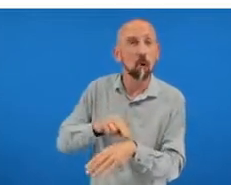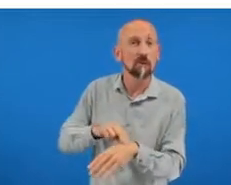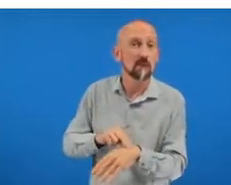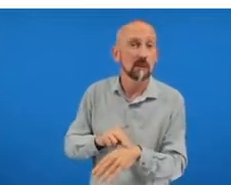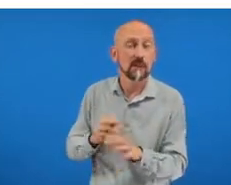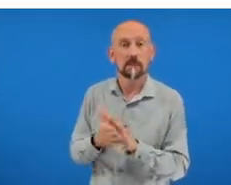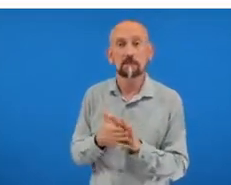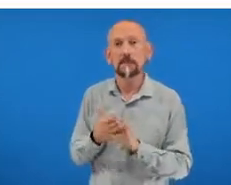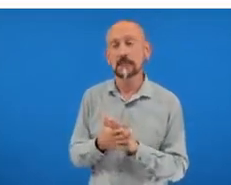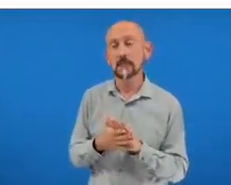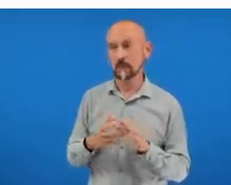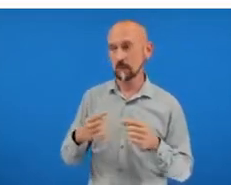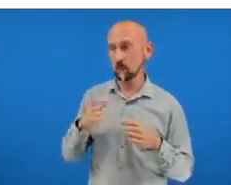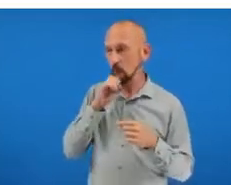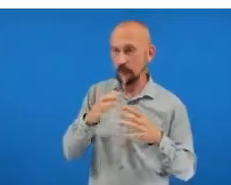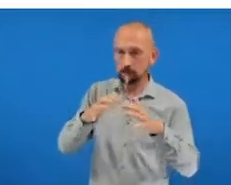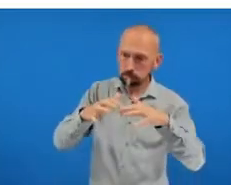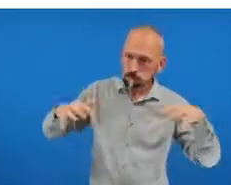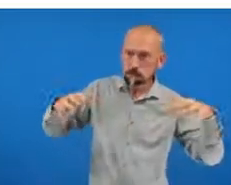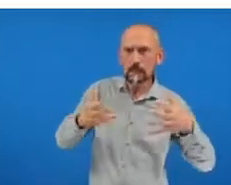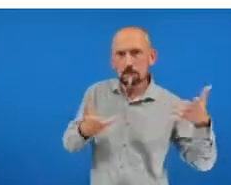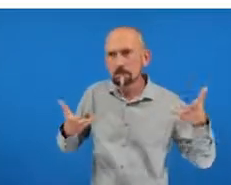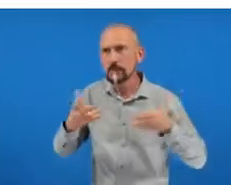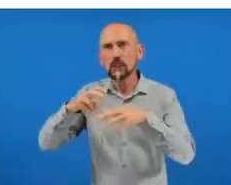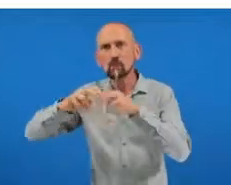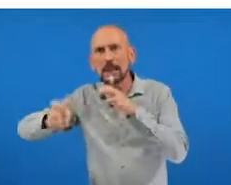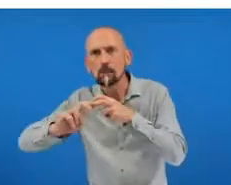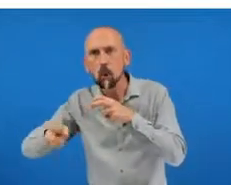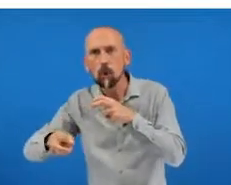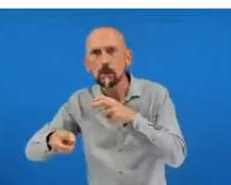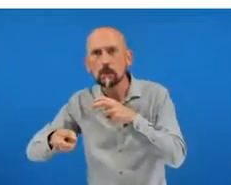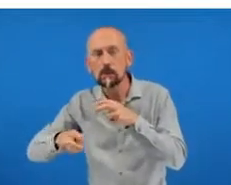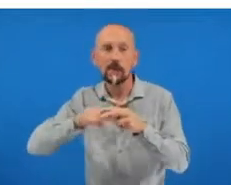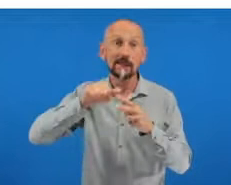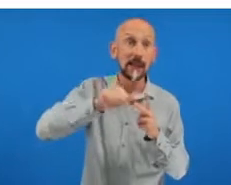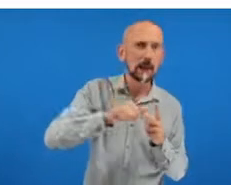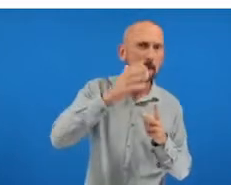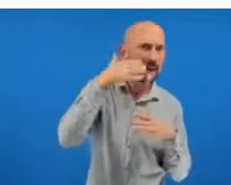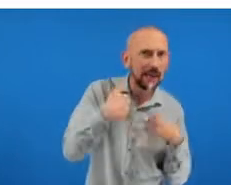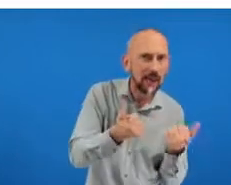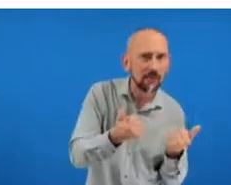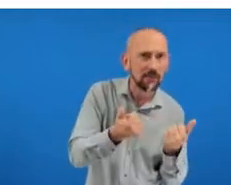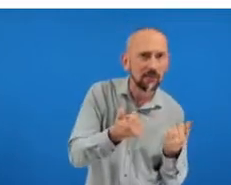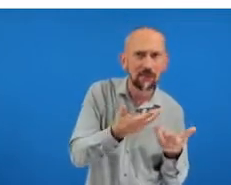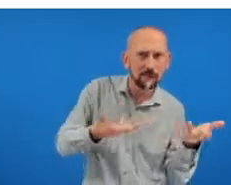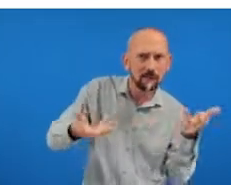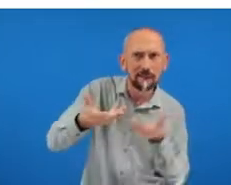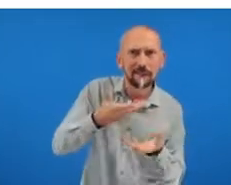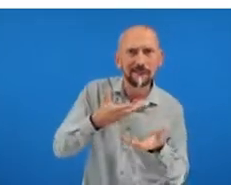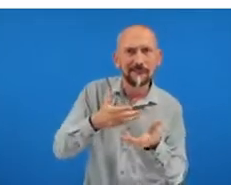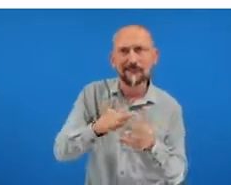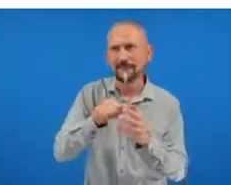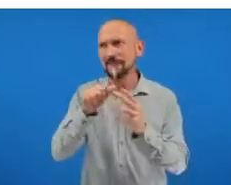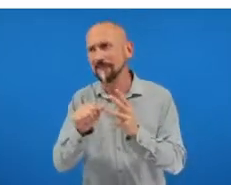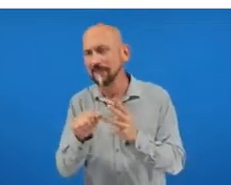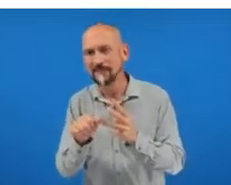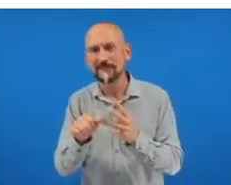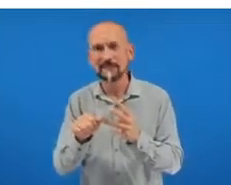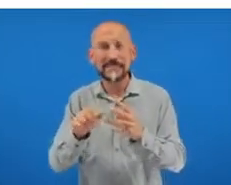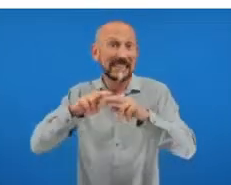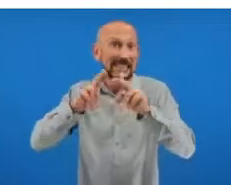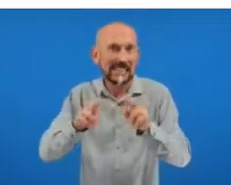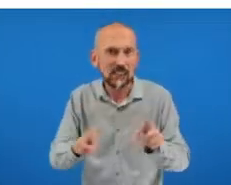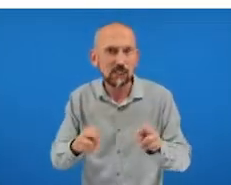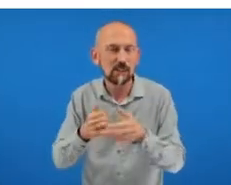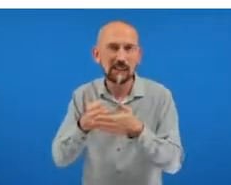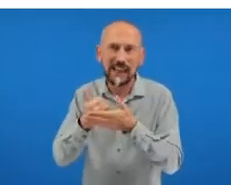about transport, then we may be speaking about mental health, then we could be moving on to speaking about international aid.